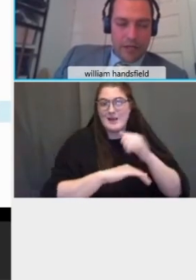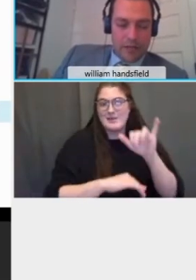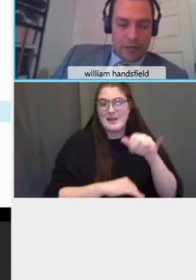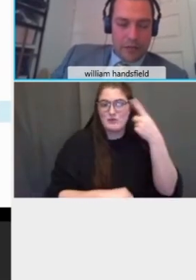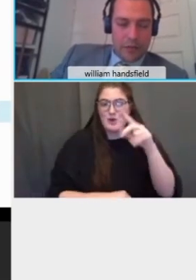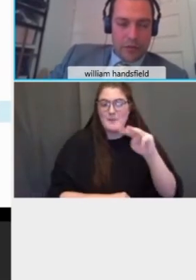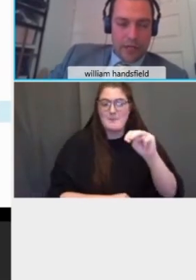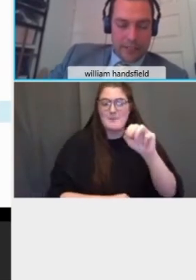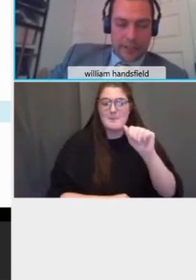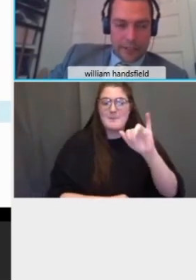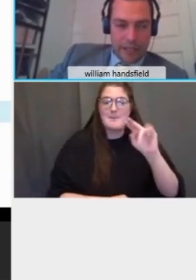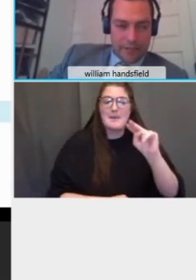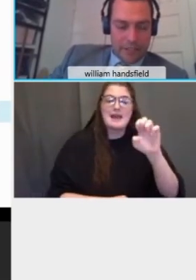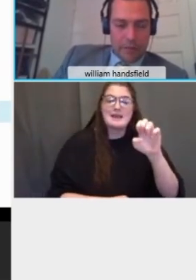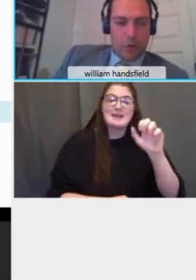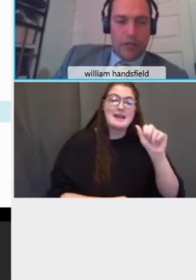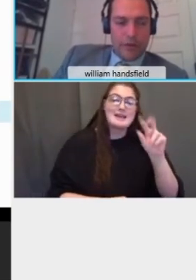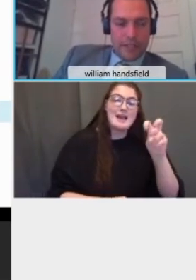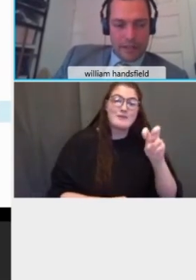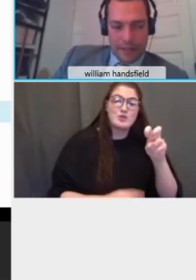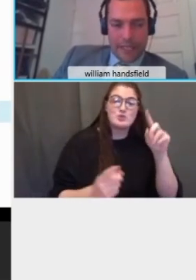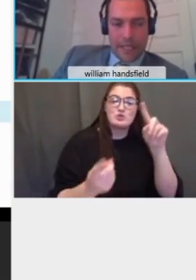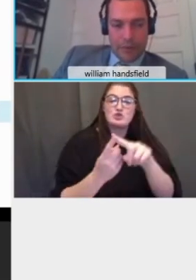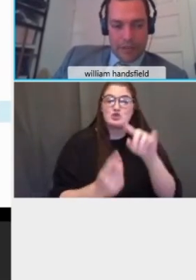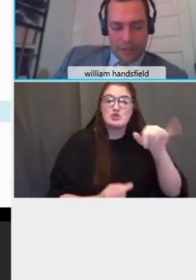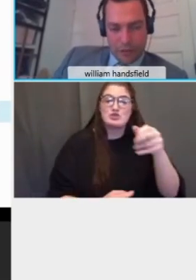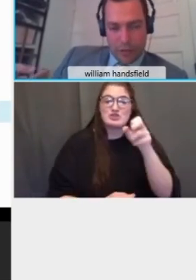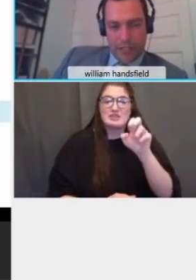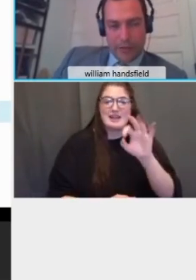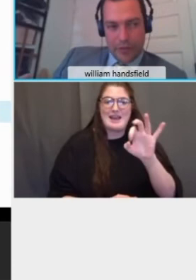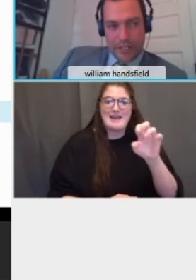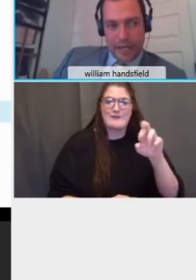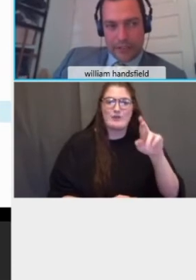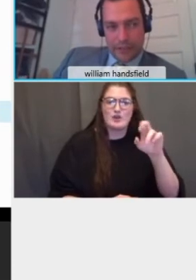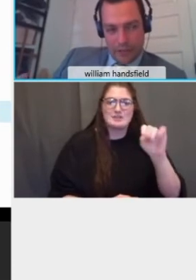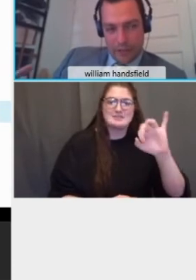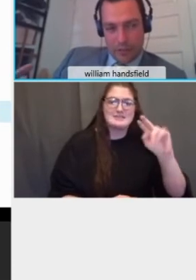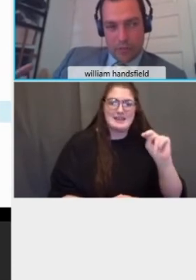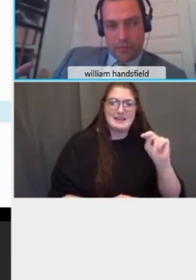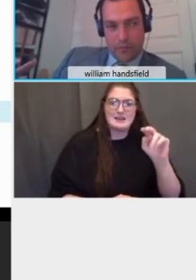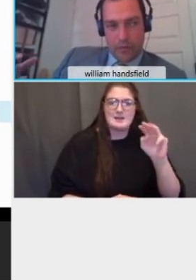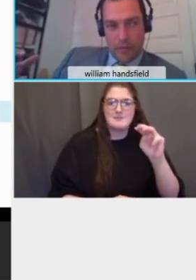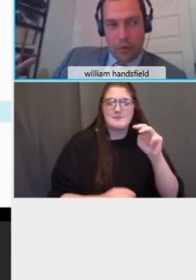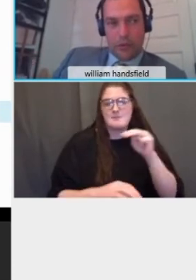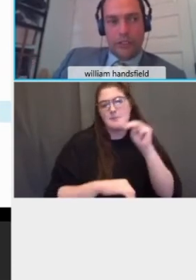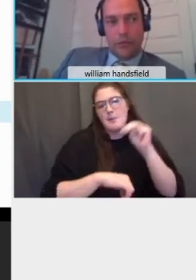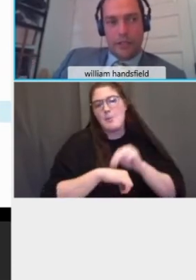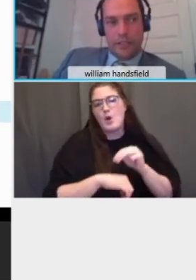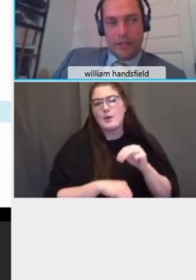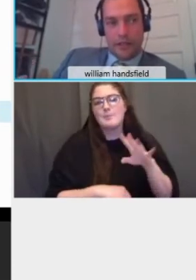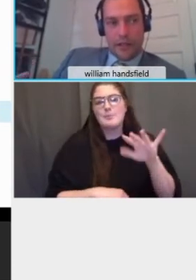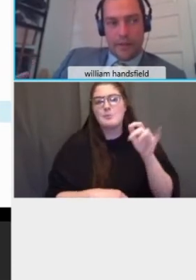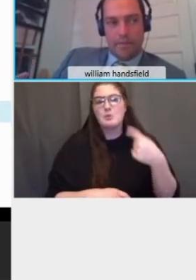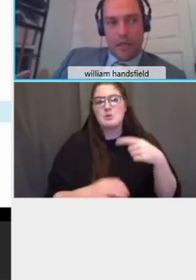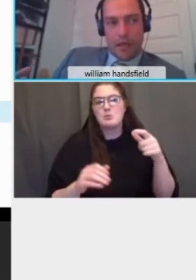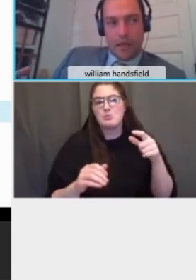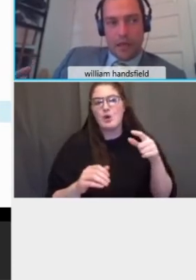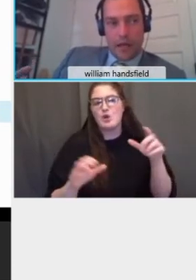Avenue to essentially the Jefferson Memorial, that's going to link up with this. So we're dealing with this section, the sort of portion that